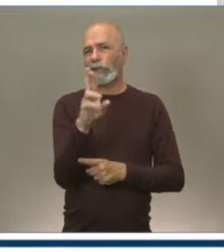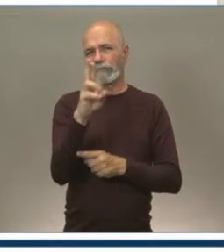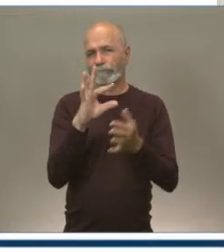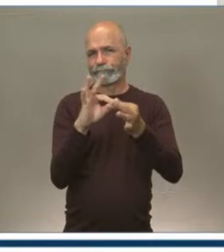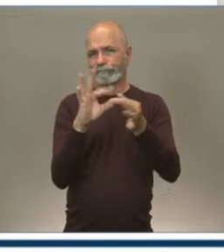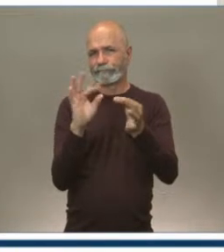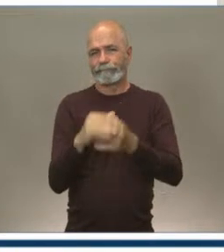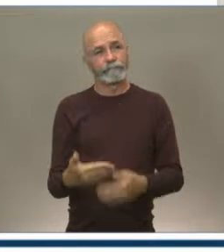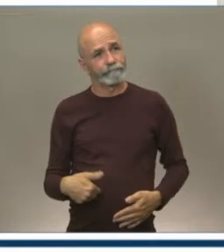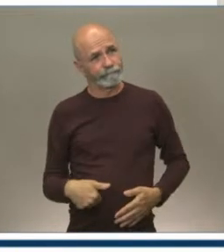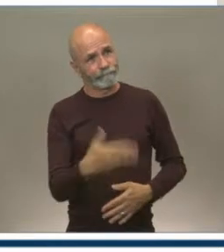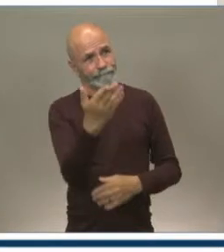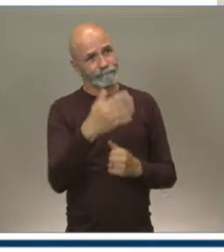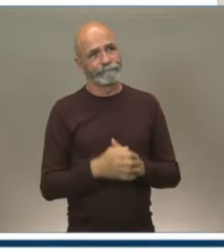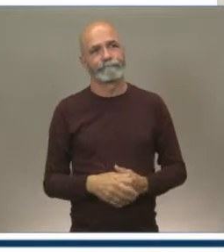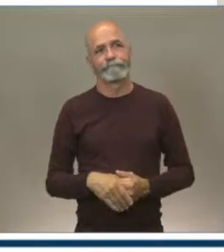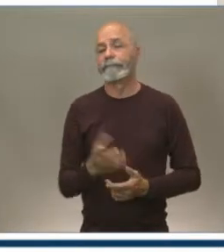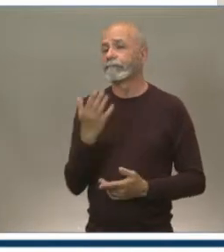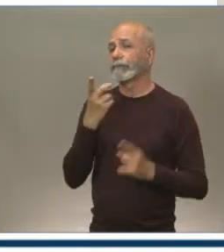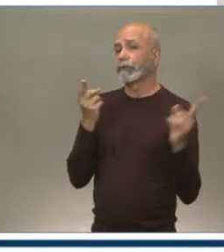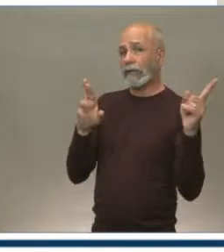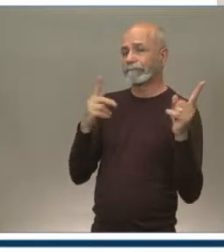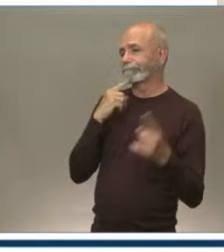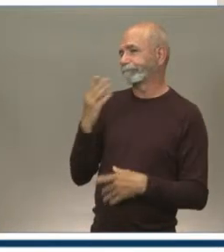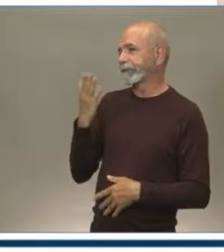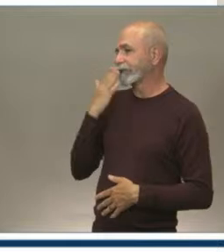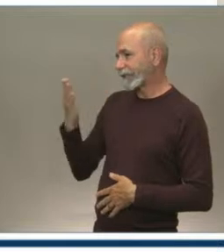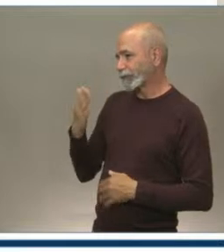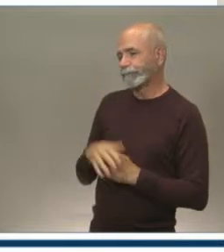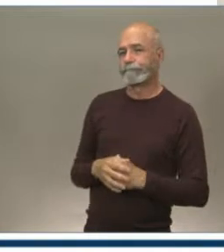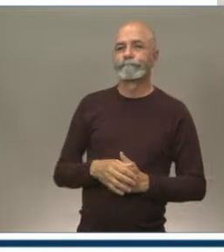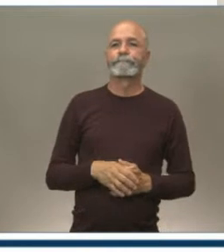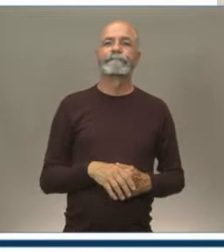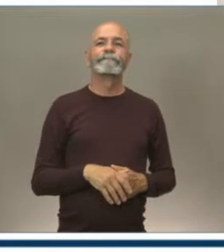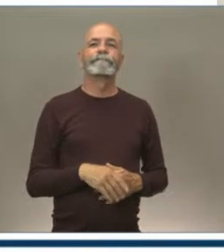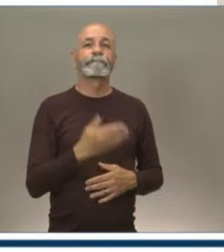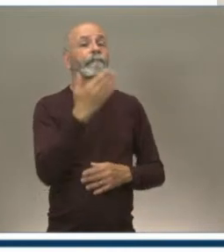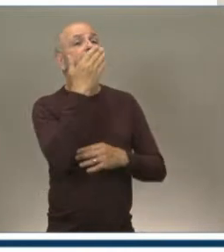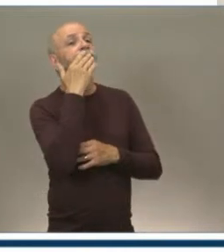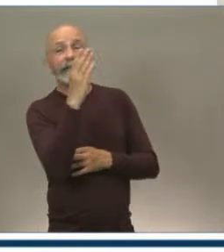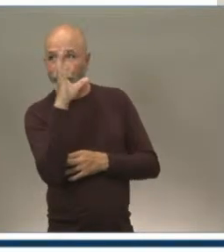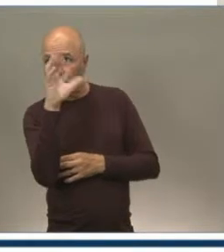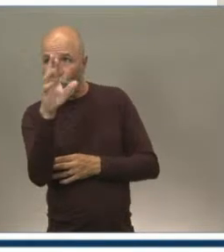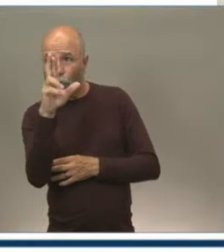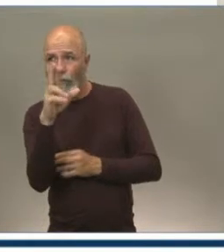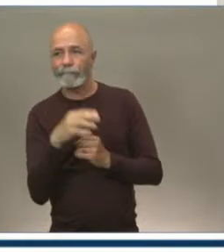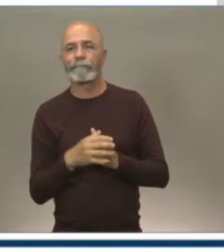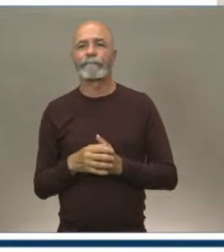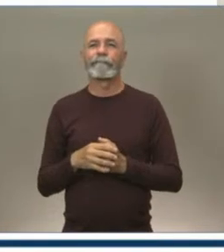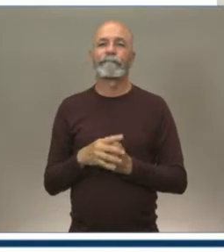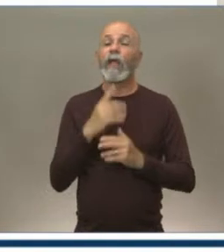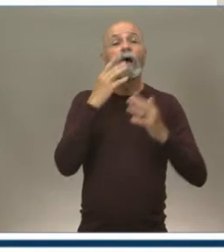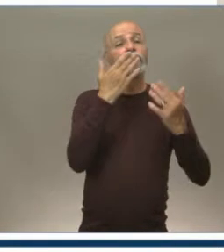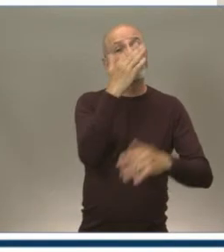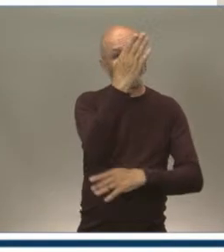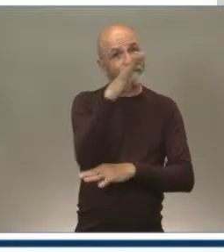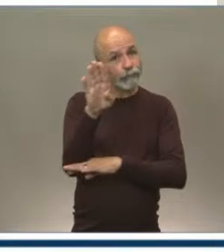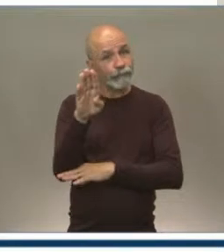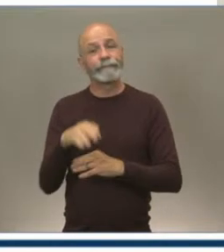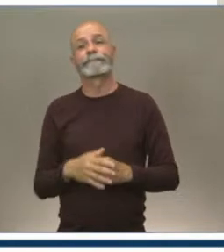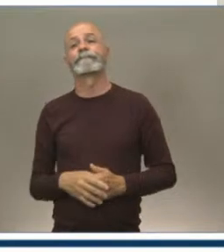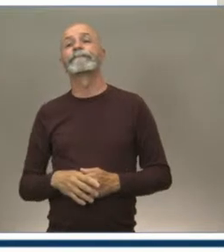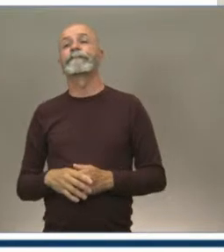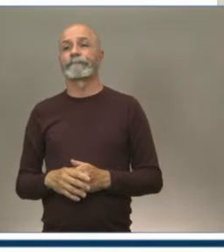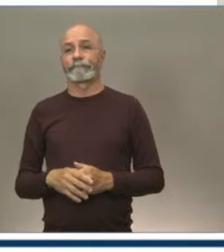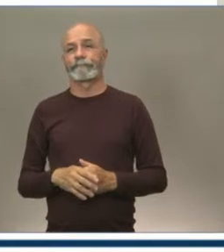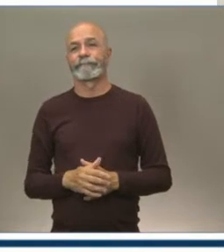questions after that. Dr. Strang. Thank you, Premier. Thank you, Dr. Carr, and good afternoon, everybody. We are back in the double digits today,